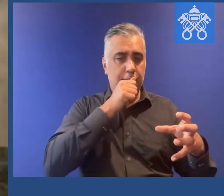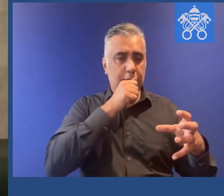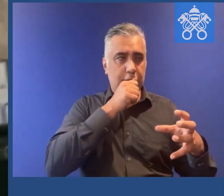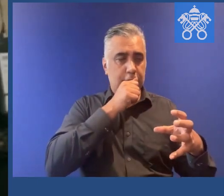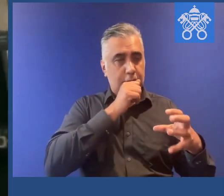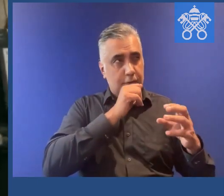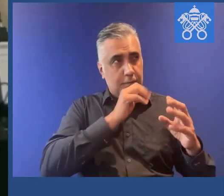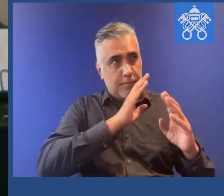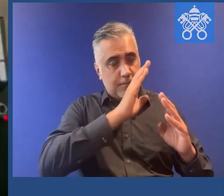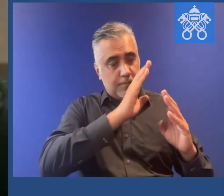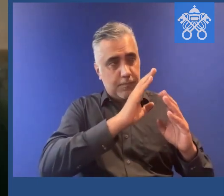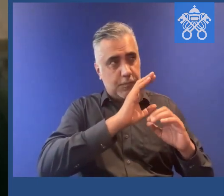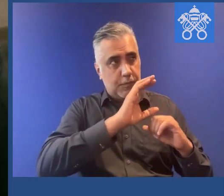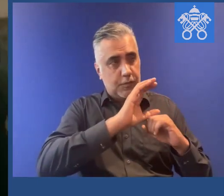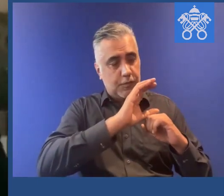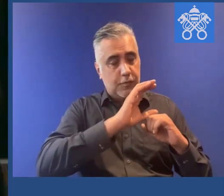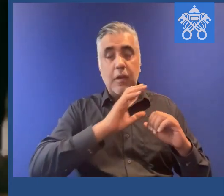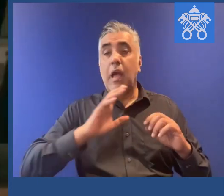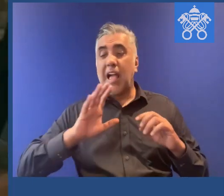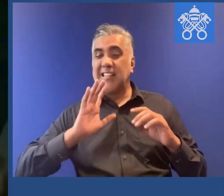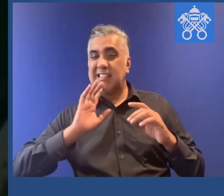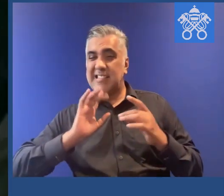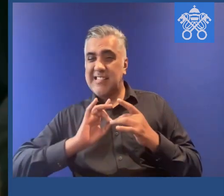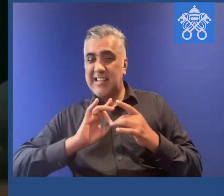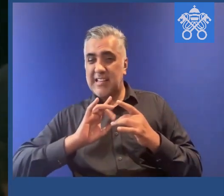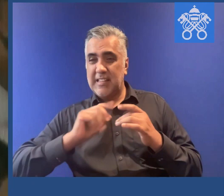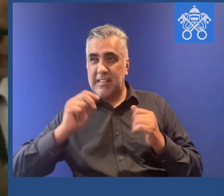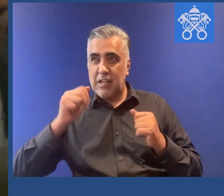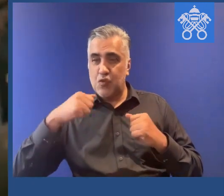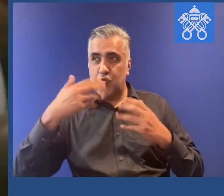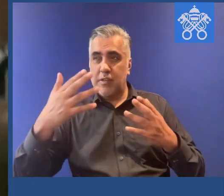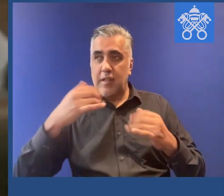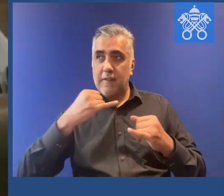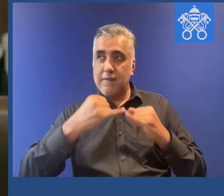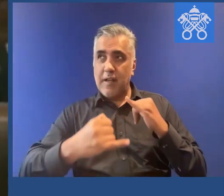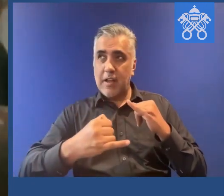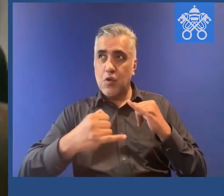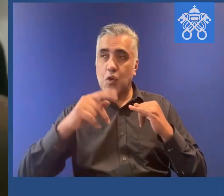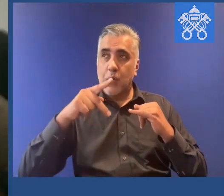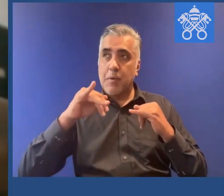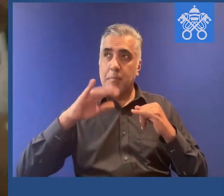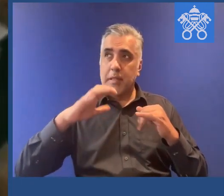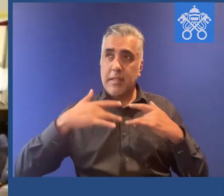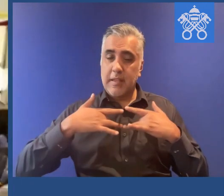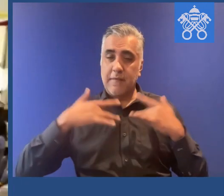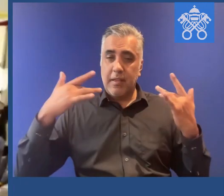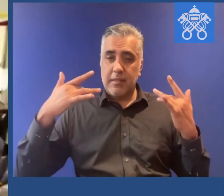As the Holy Father alluded to in his address, this is the Holy Father's final public